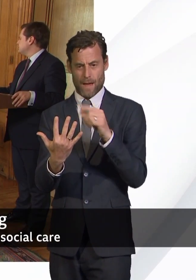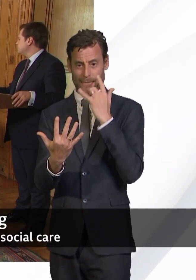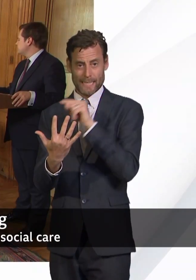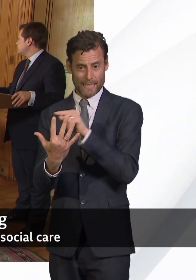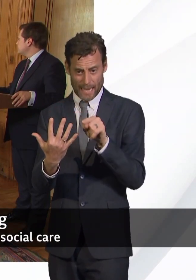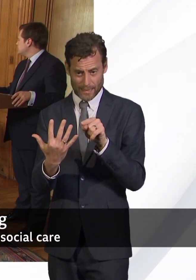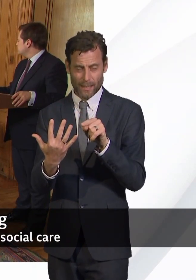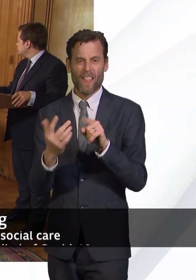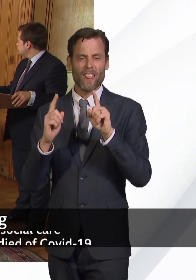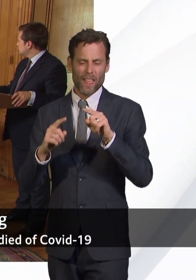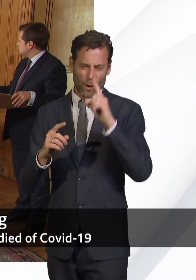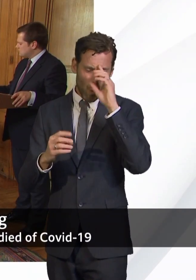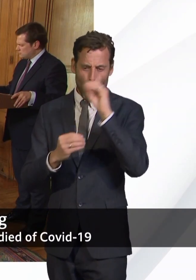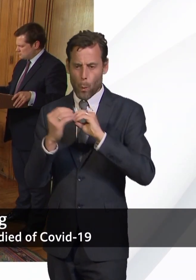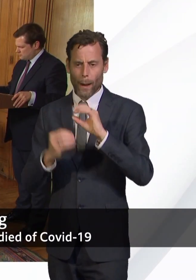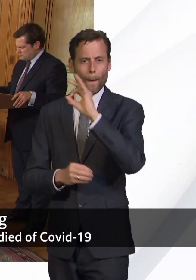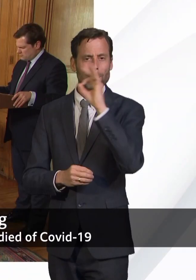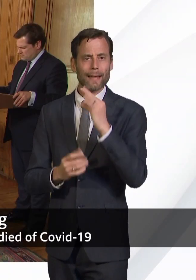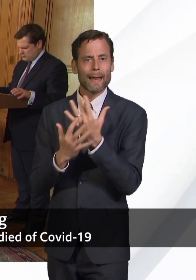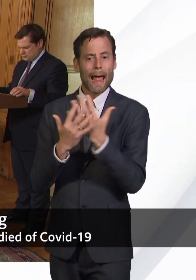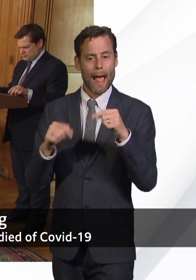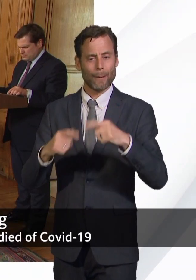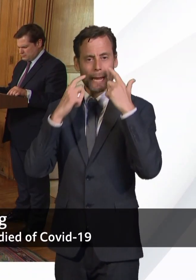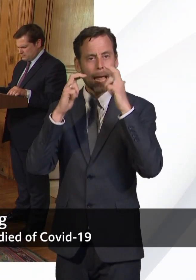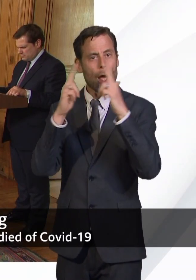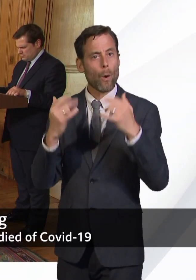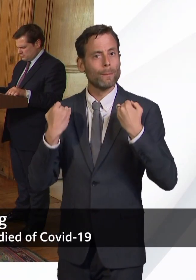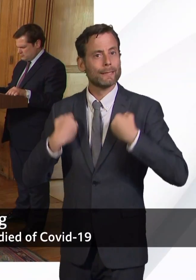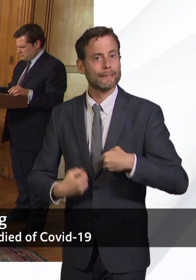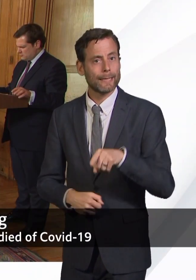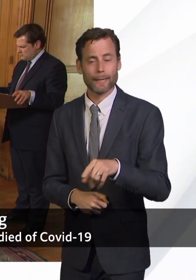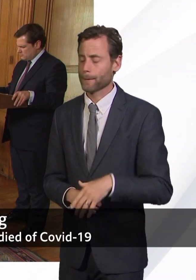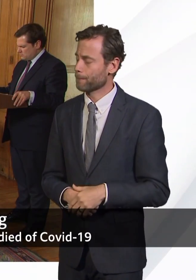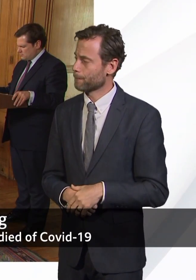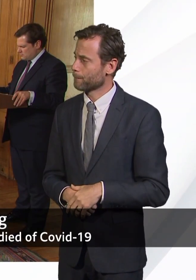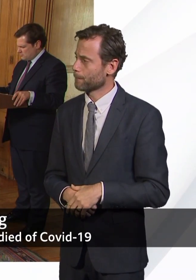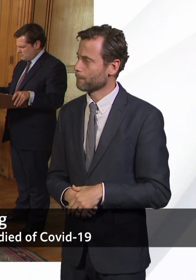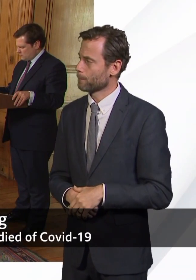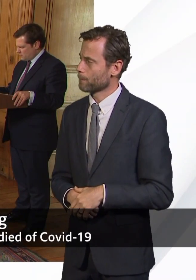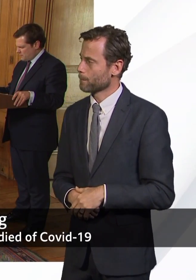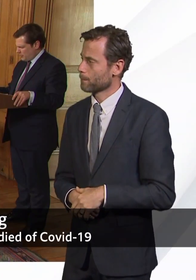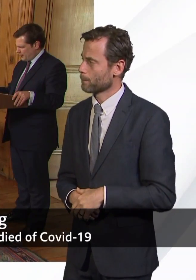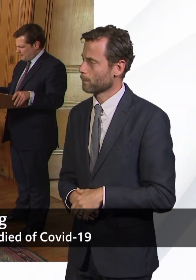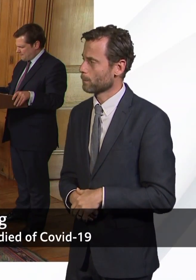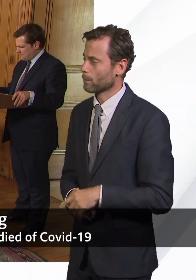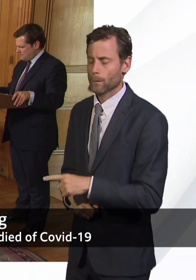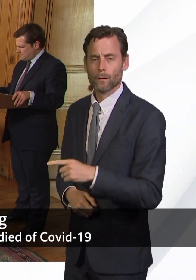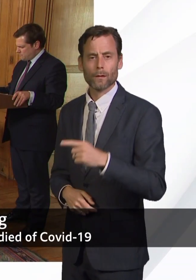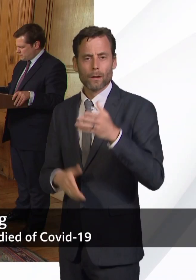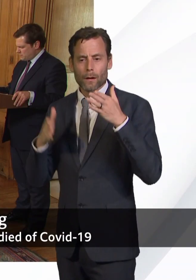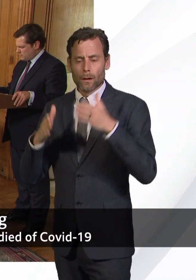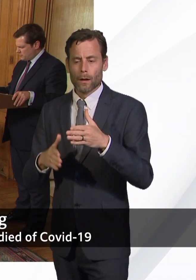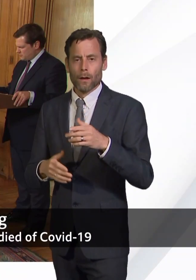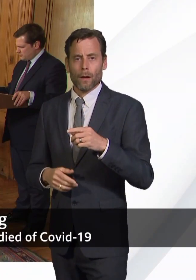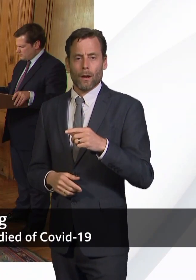So it's not just, it goes back to a point I made earlier in this briefing, it's not just about the testing or the